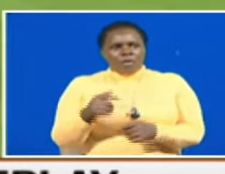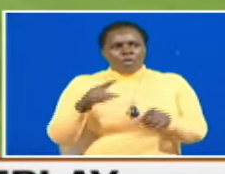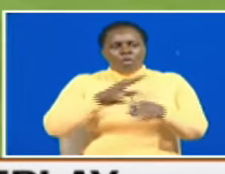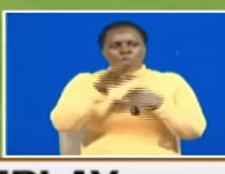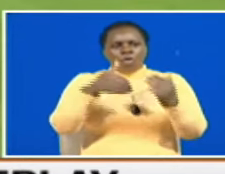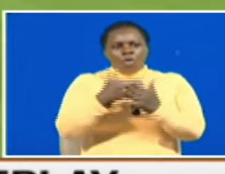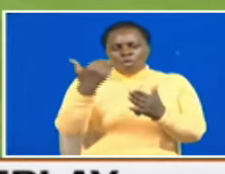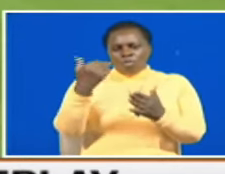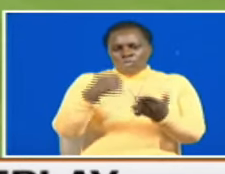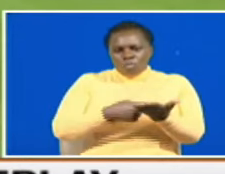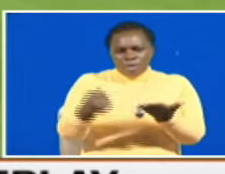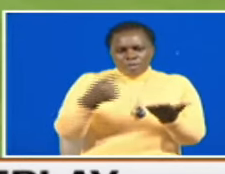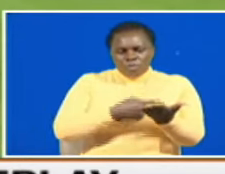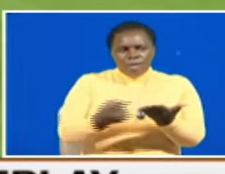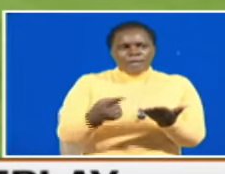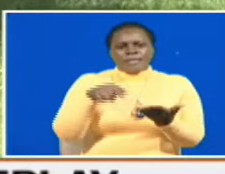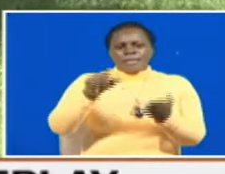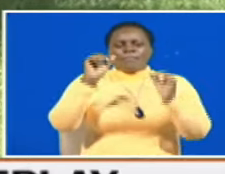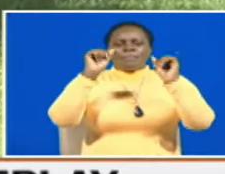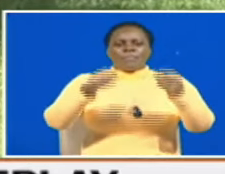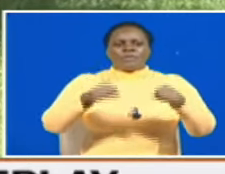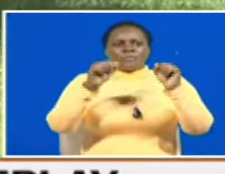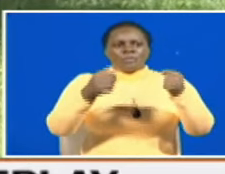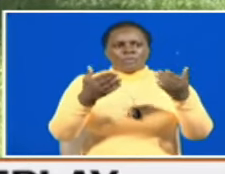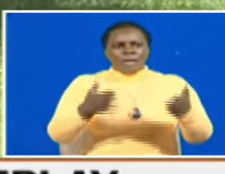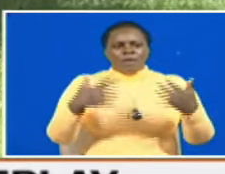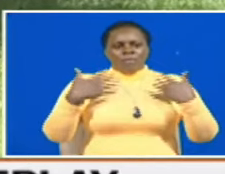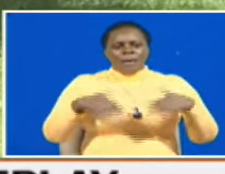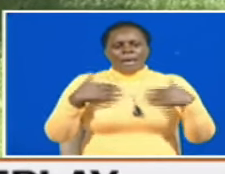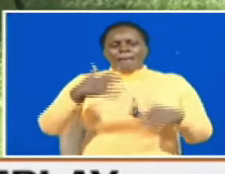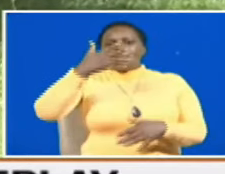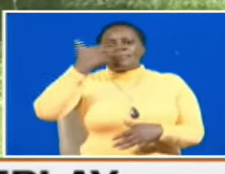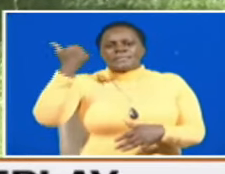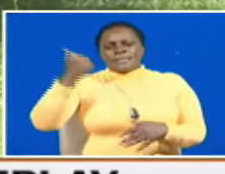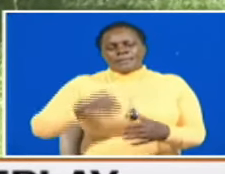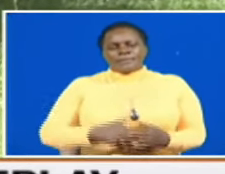every other week, they're able to now play better.